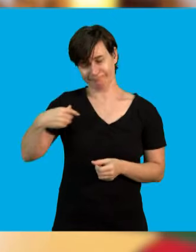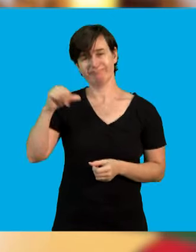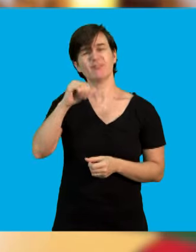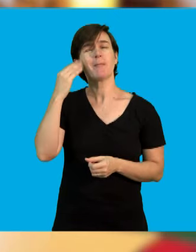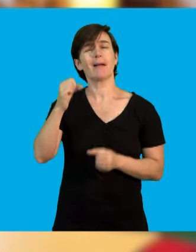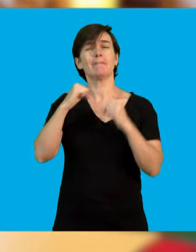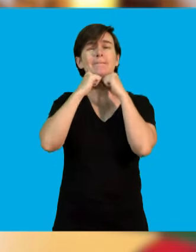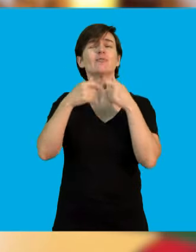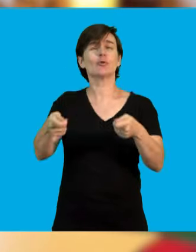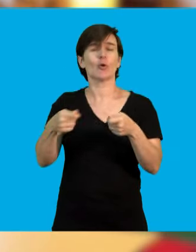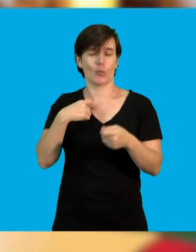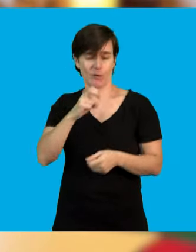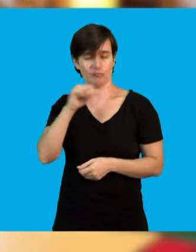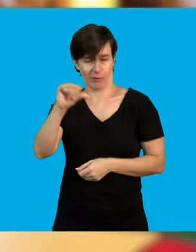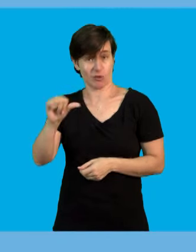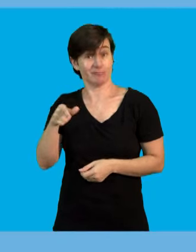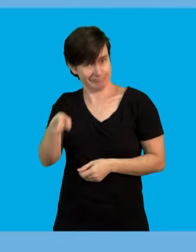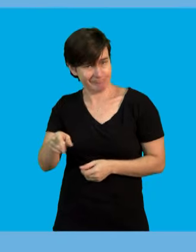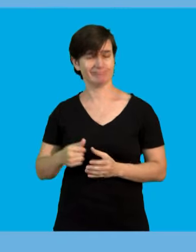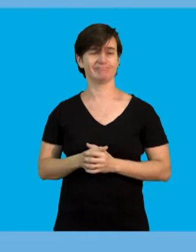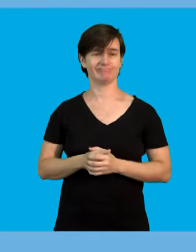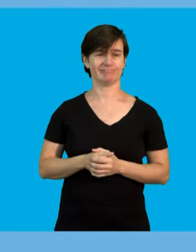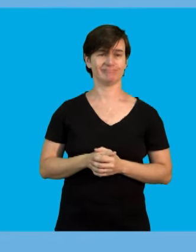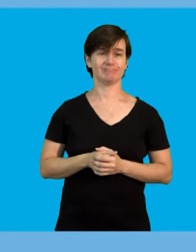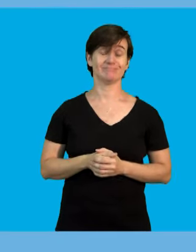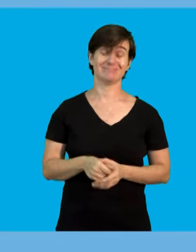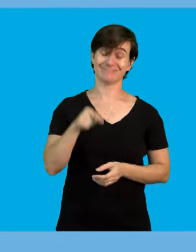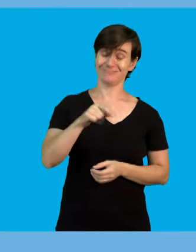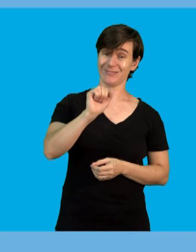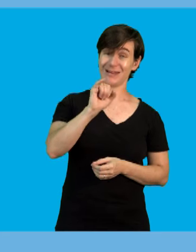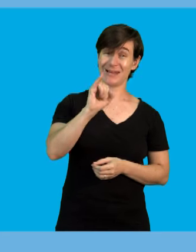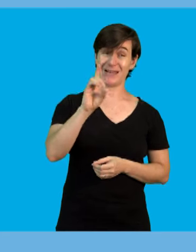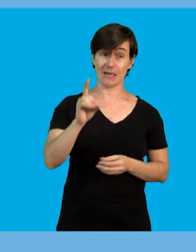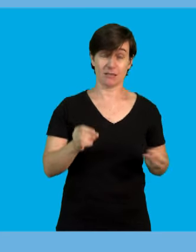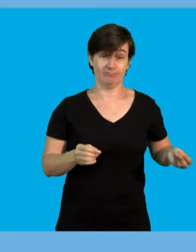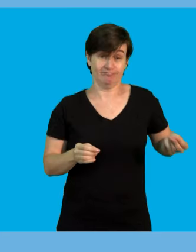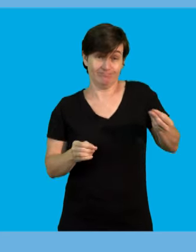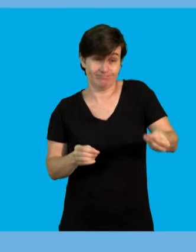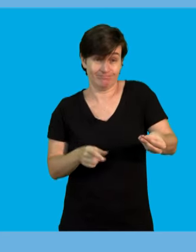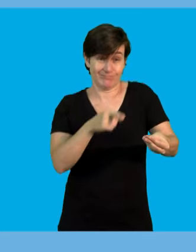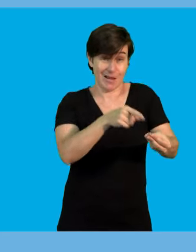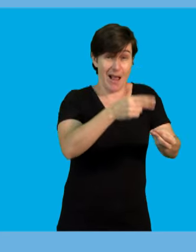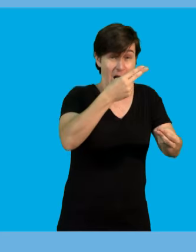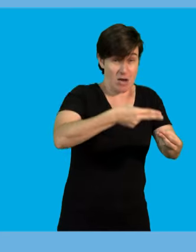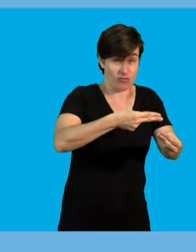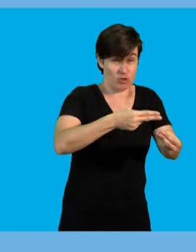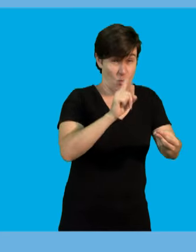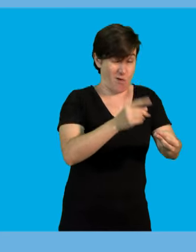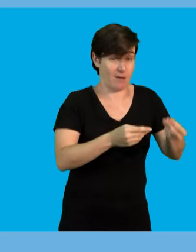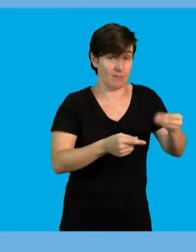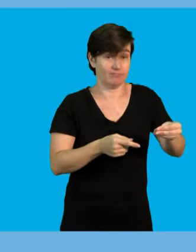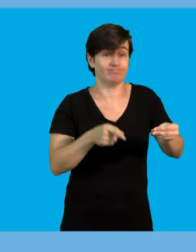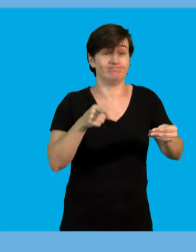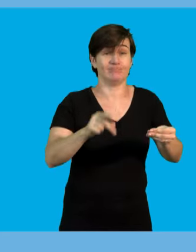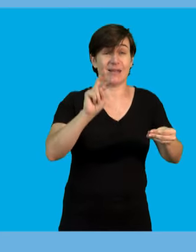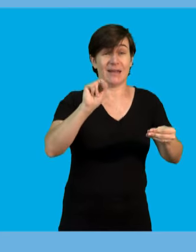daily basis when our parents cook. Then the acid, as we have said, will contribute to the hydrogen, and the base will contribute